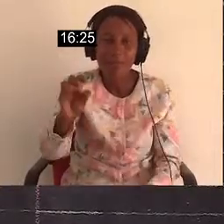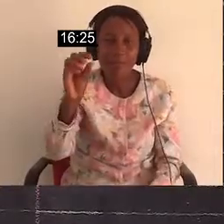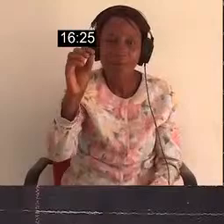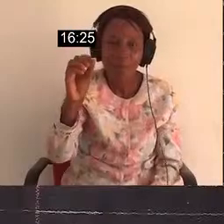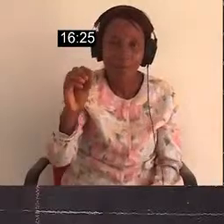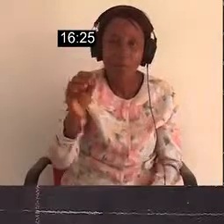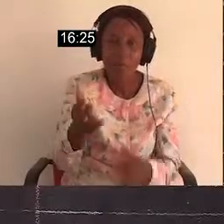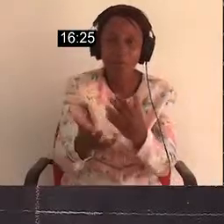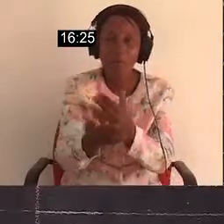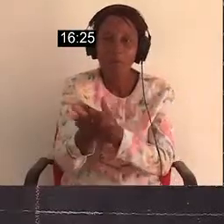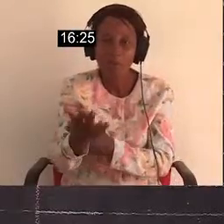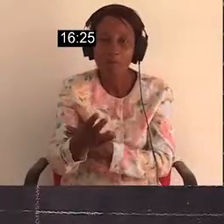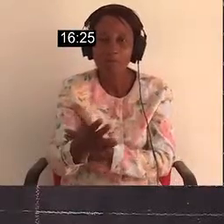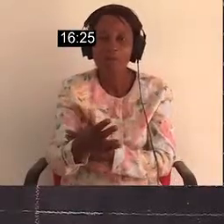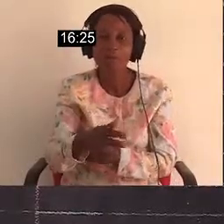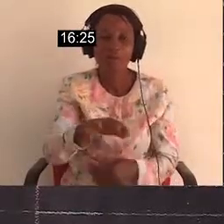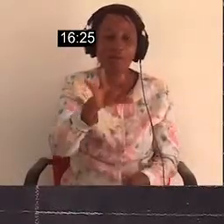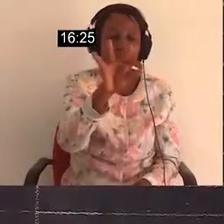the net.